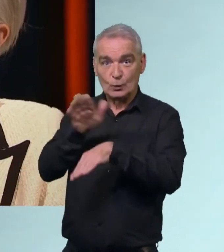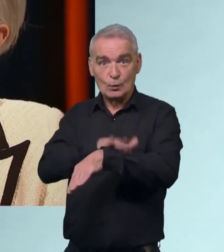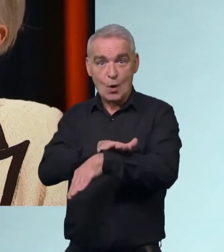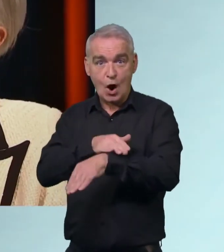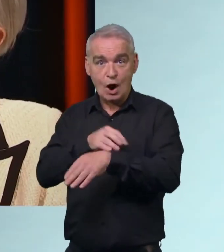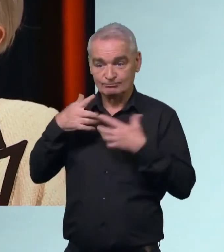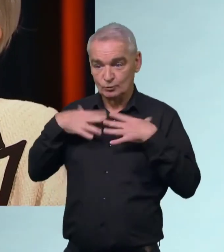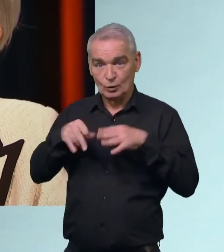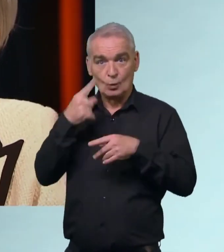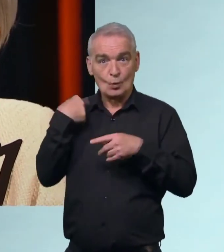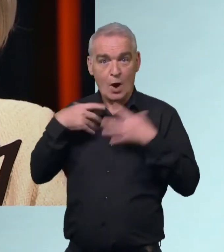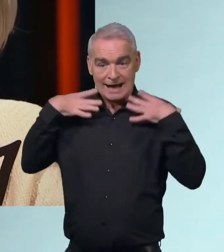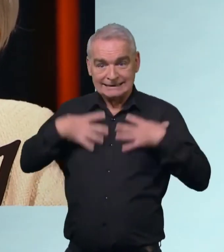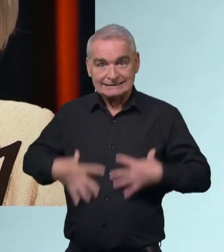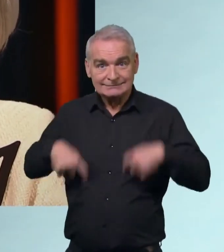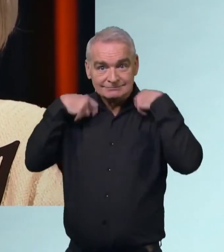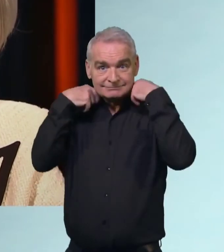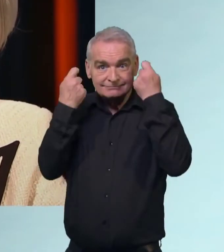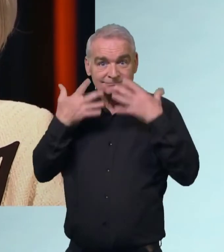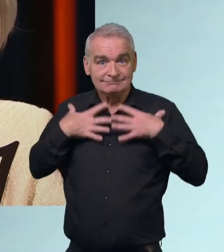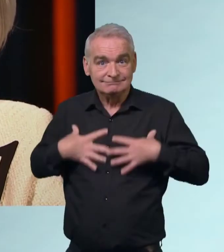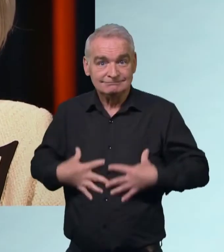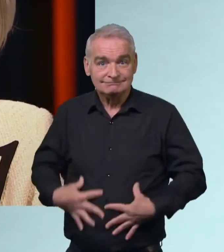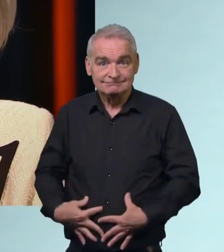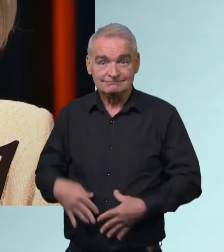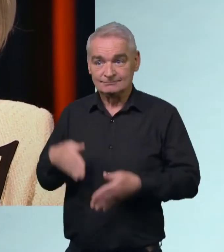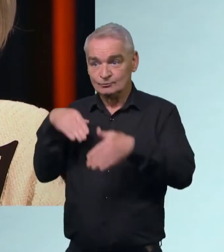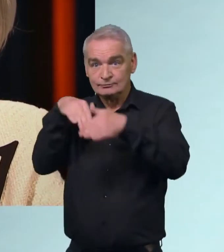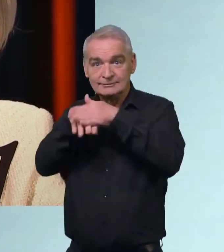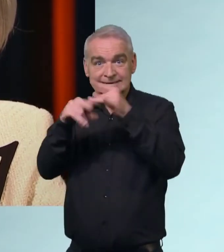in your scrubs or whatever they call them, going into the tent.